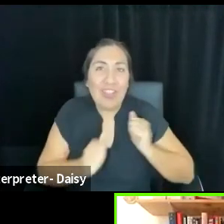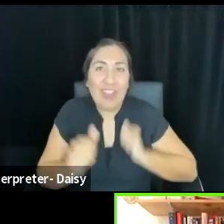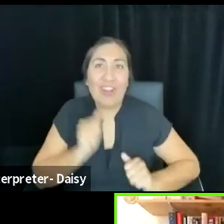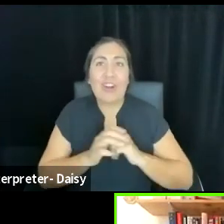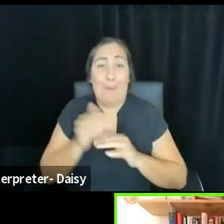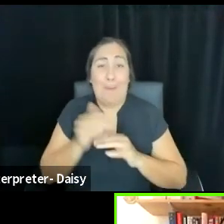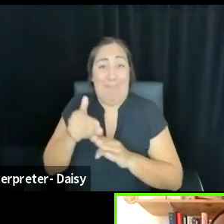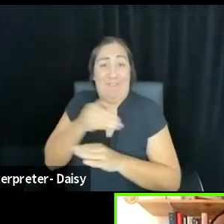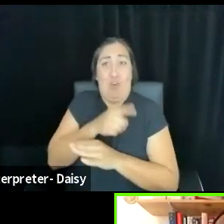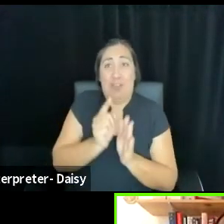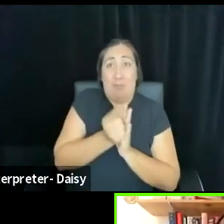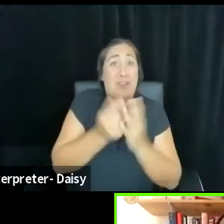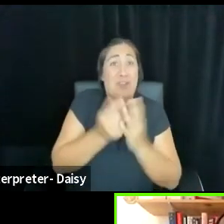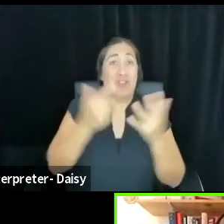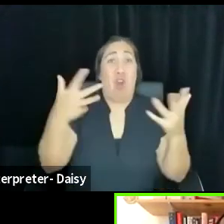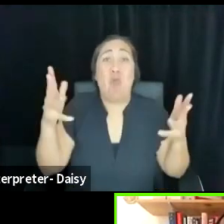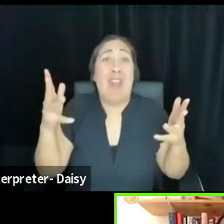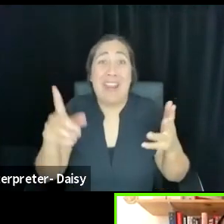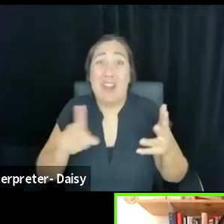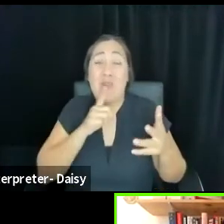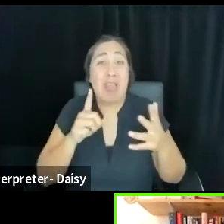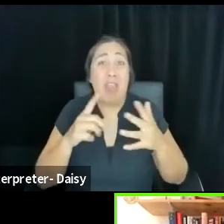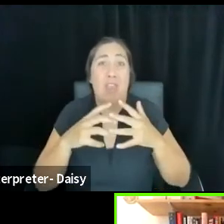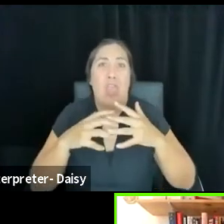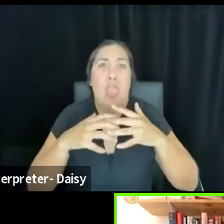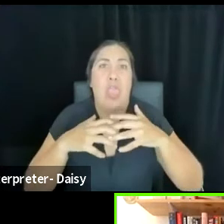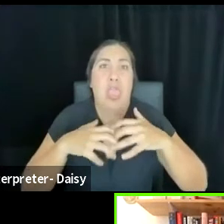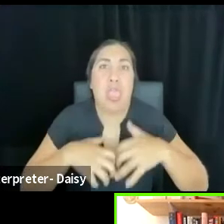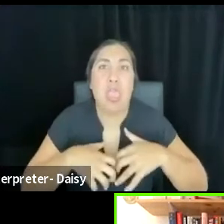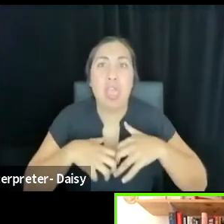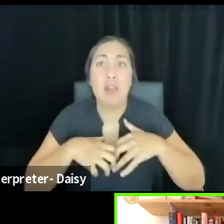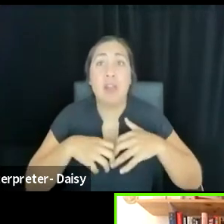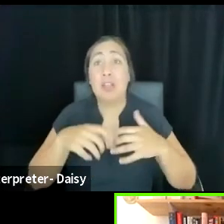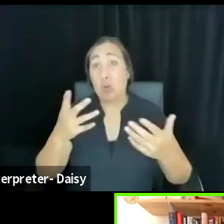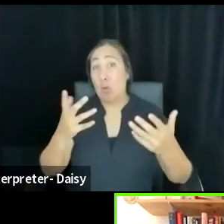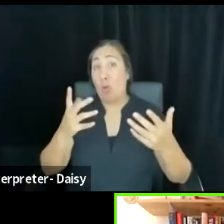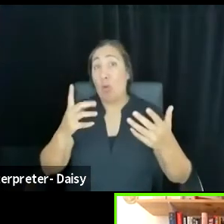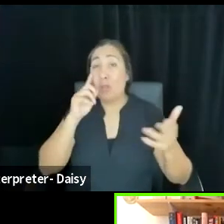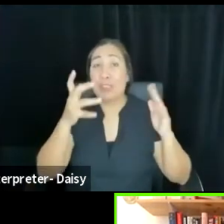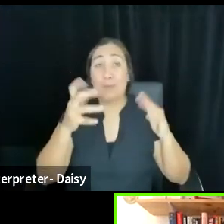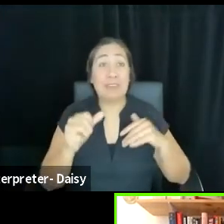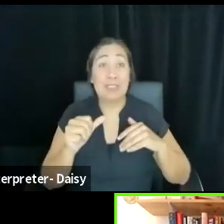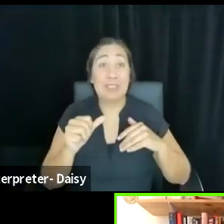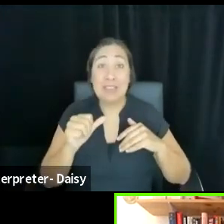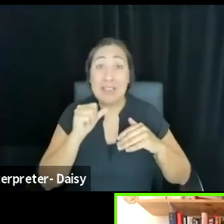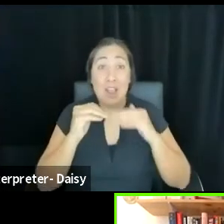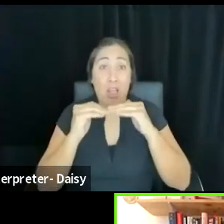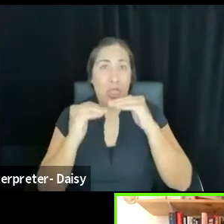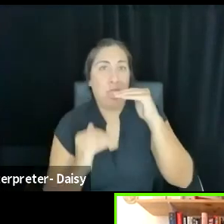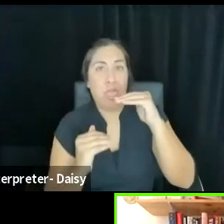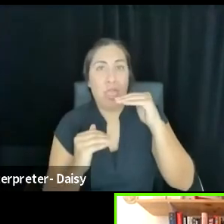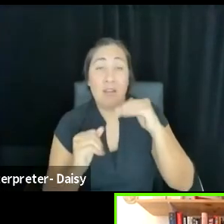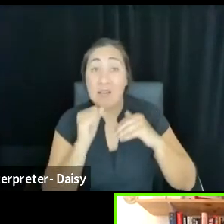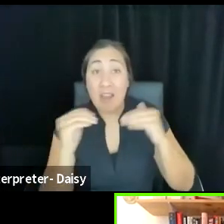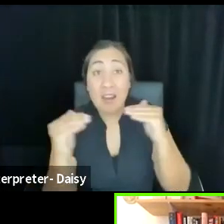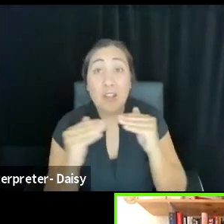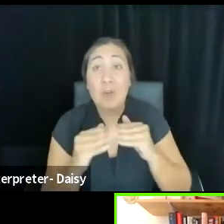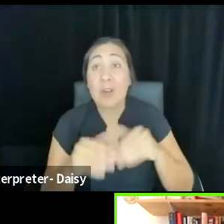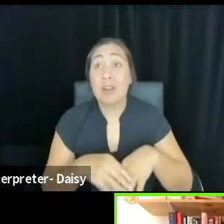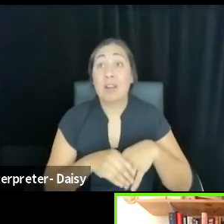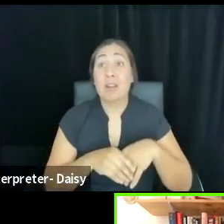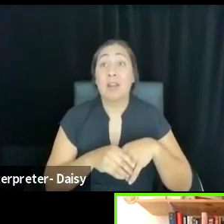the fractured senses of inequity and bias that, you know, our field is built on. So I'm curious